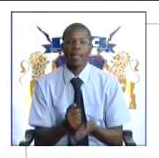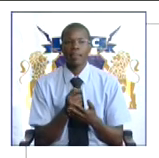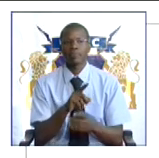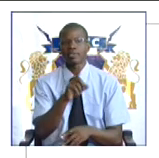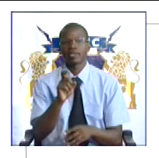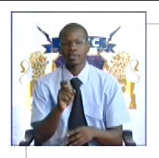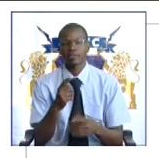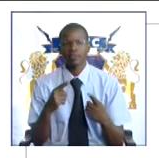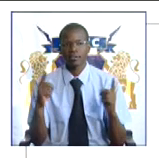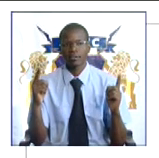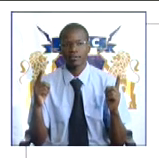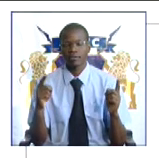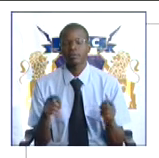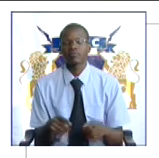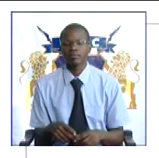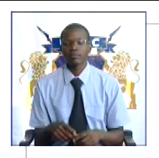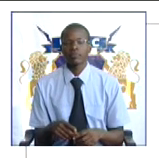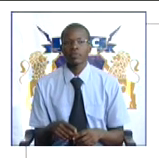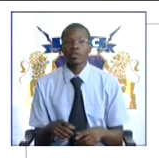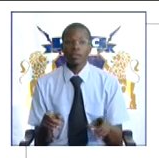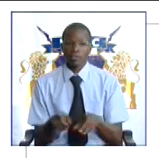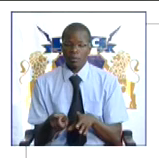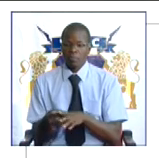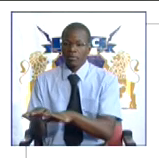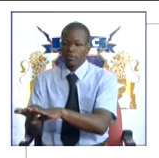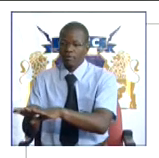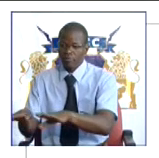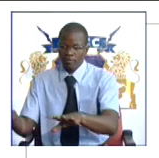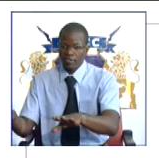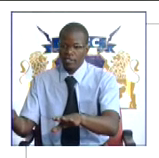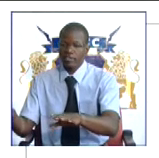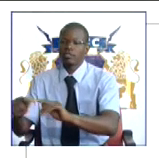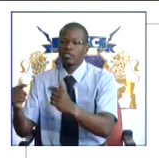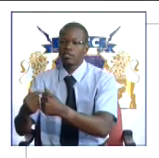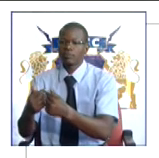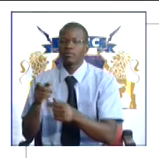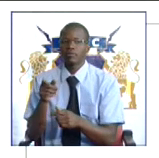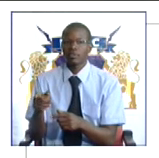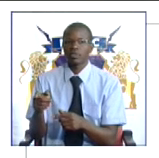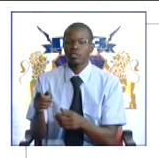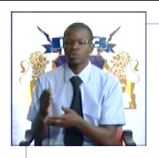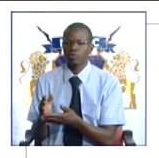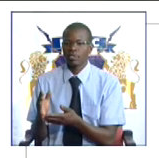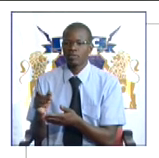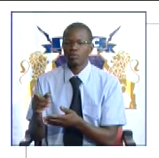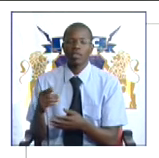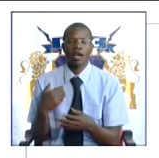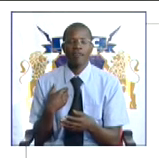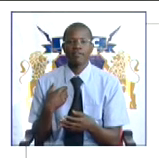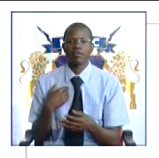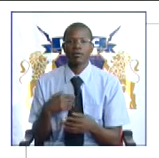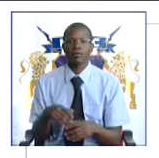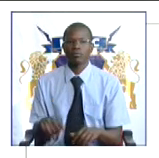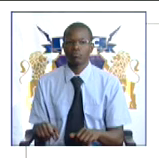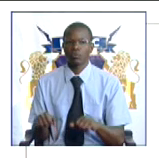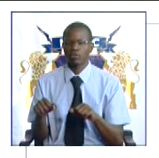The Operations Unit will essentially be a covert unit headed by a case officer and will deal with